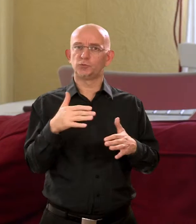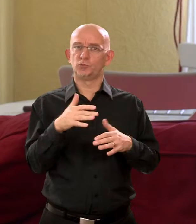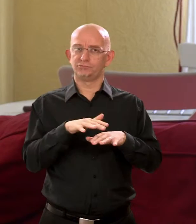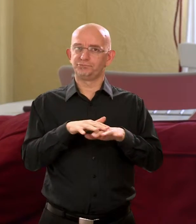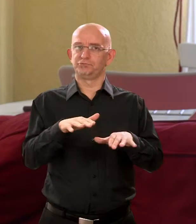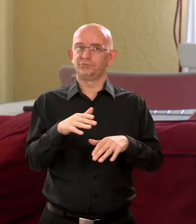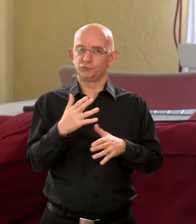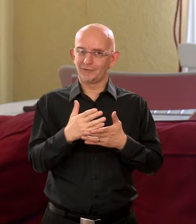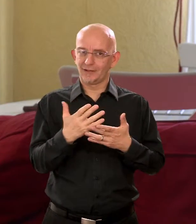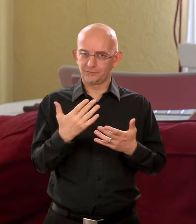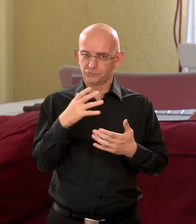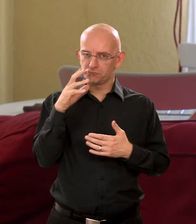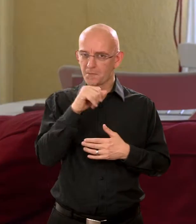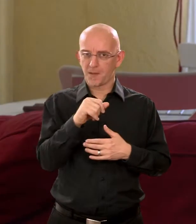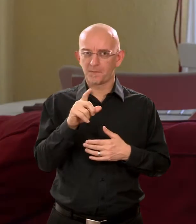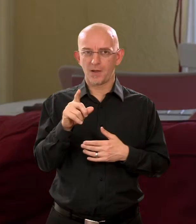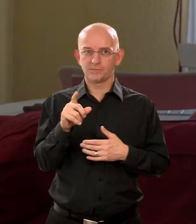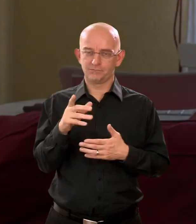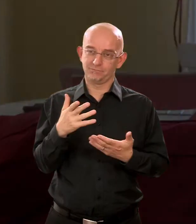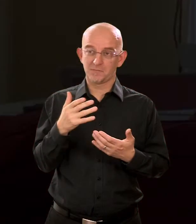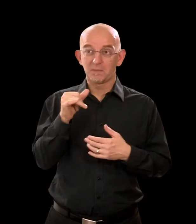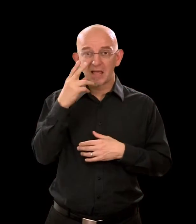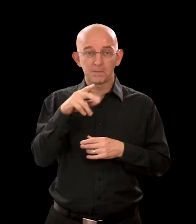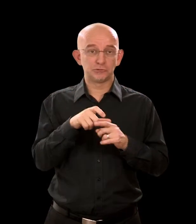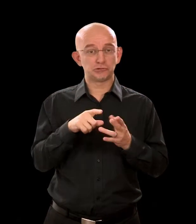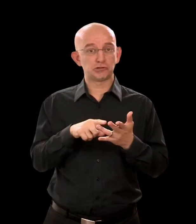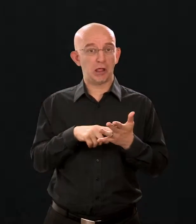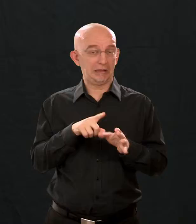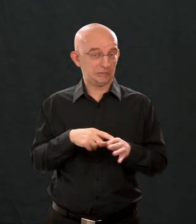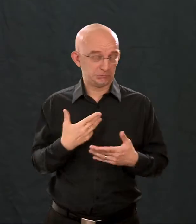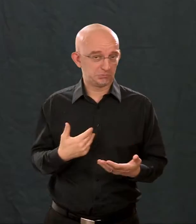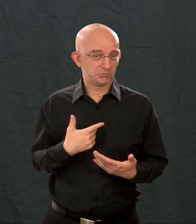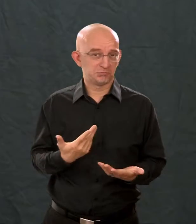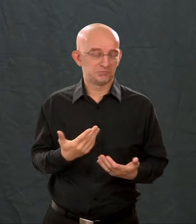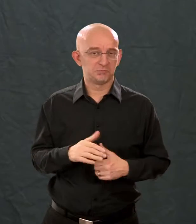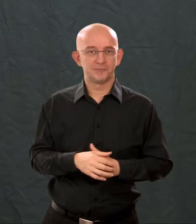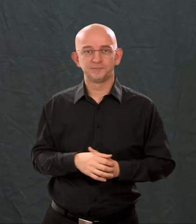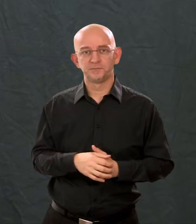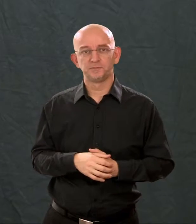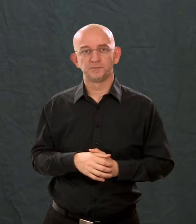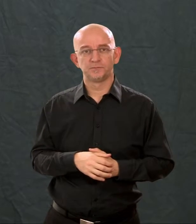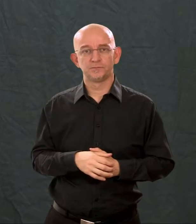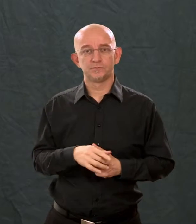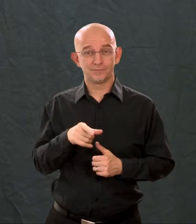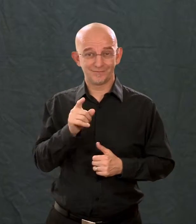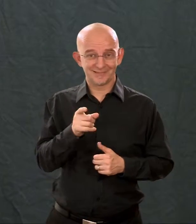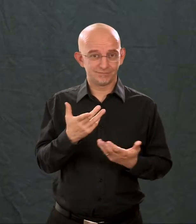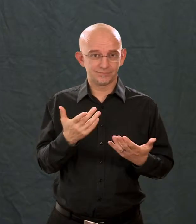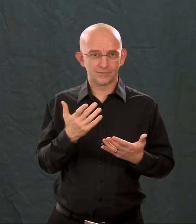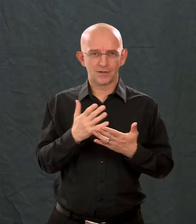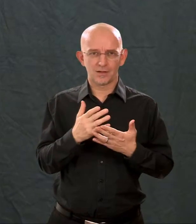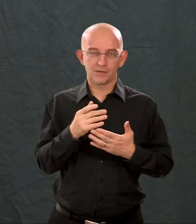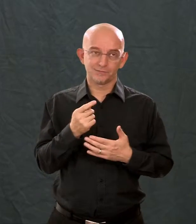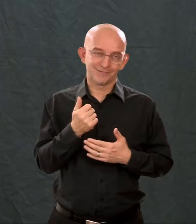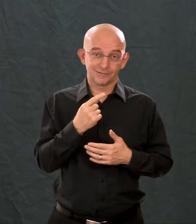remember what she was called, though. Dolly, probably. this is where I could just get very, very boring, because